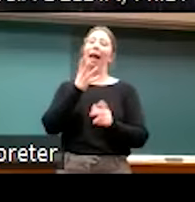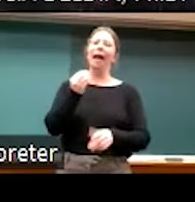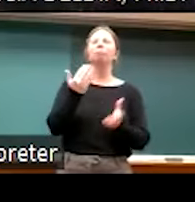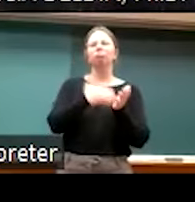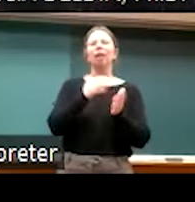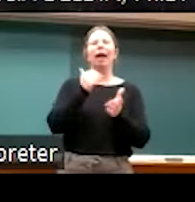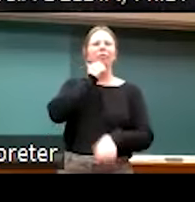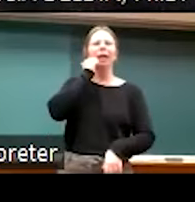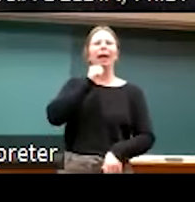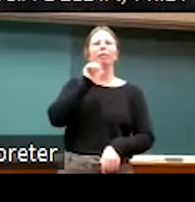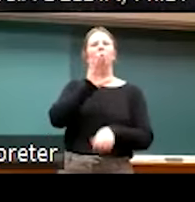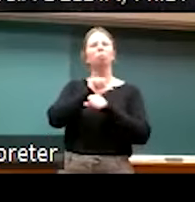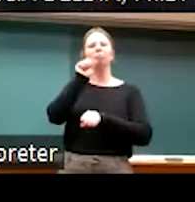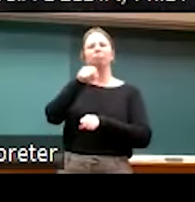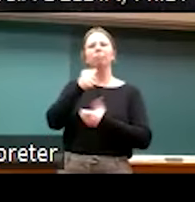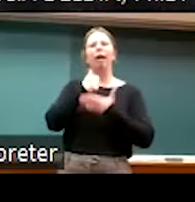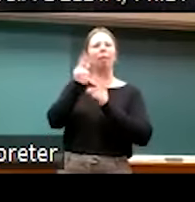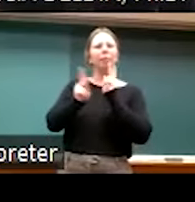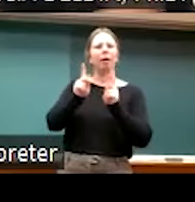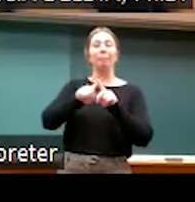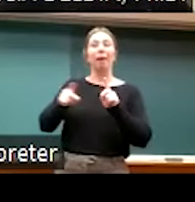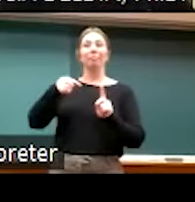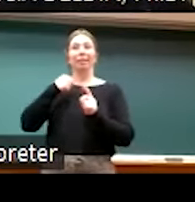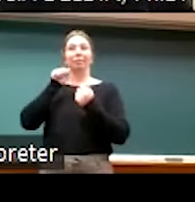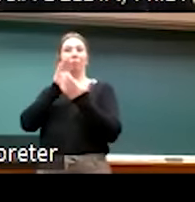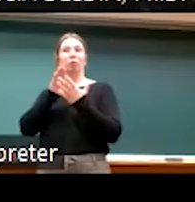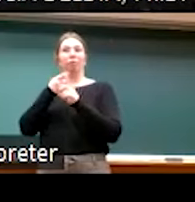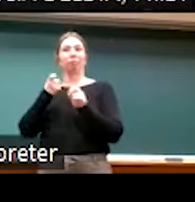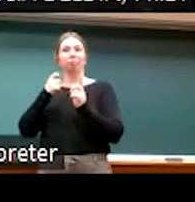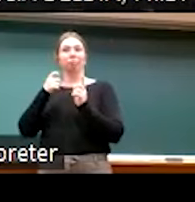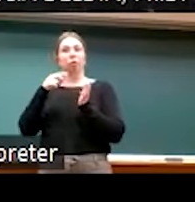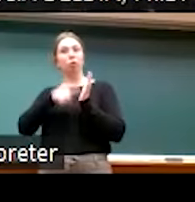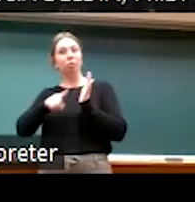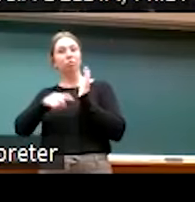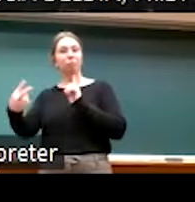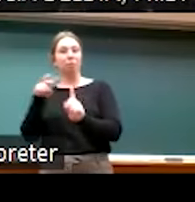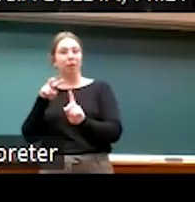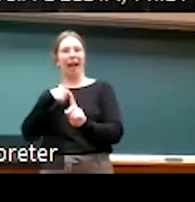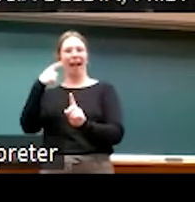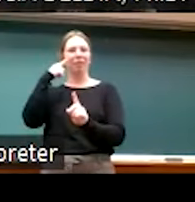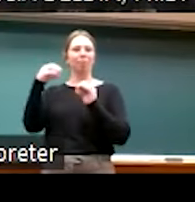help people. But me as a researcher and thinking about it, again, I had been thinking about